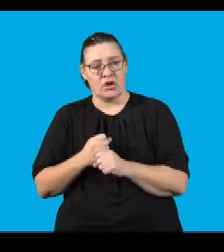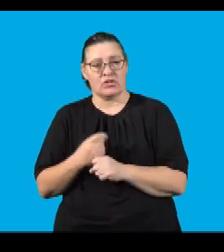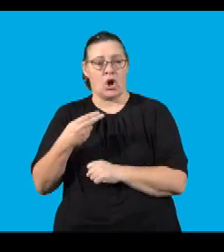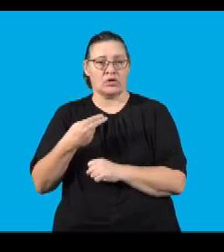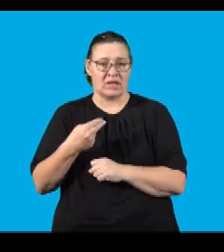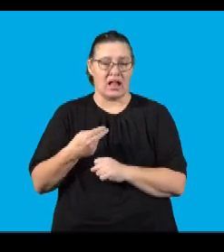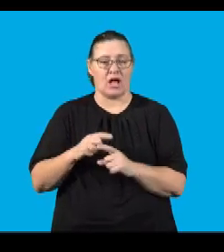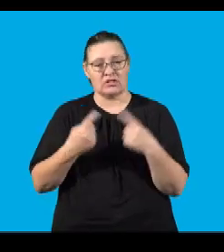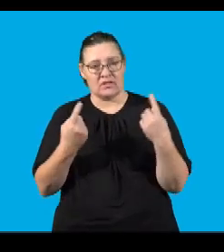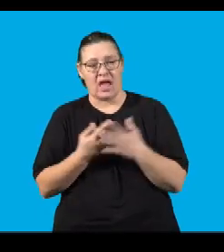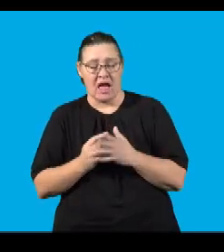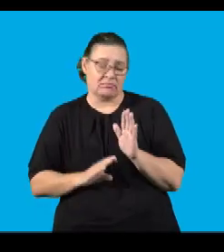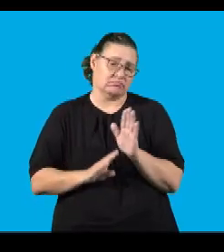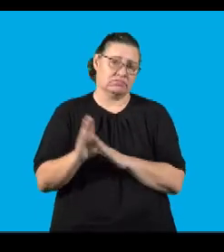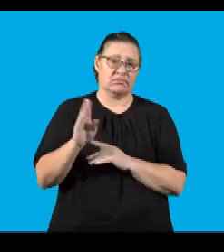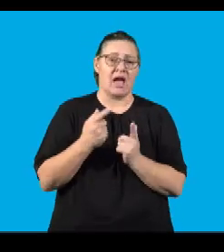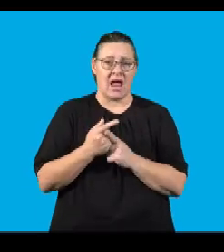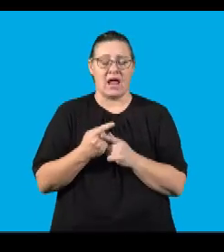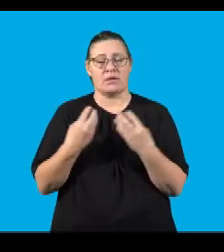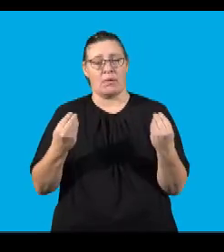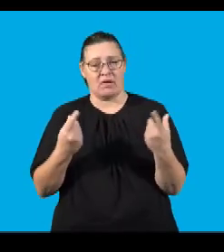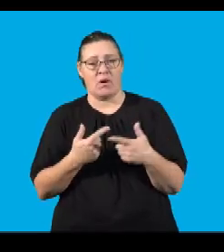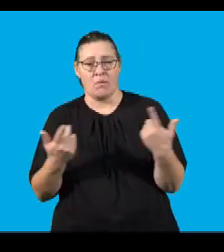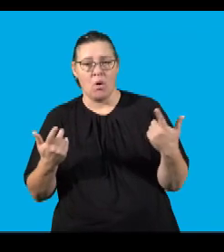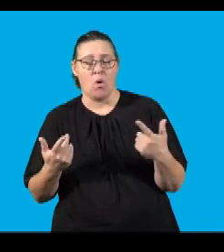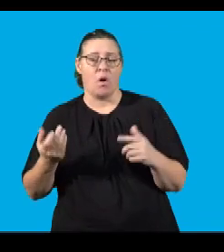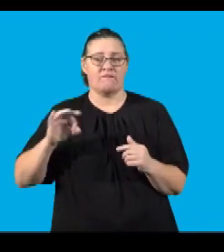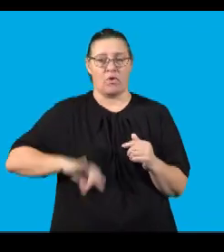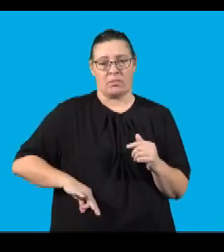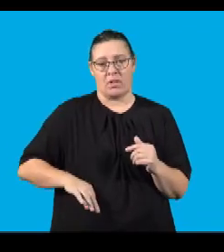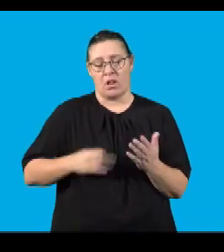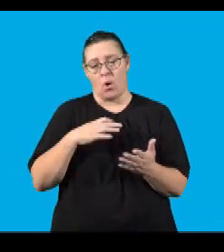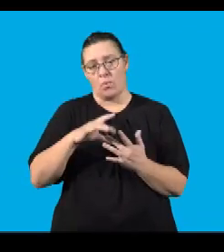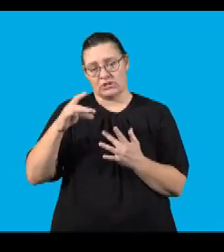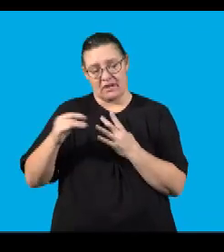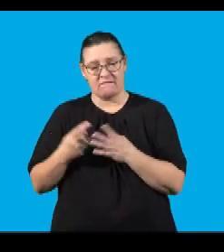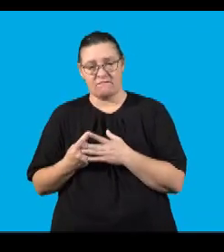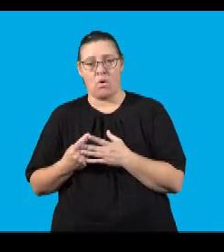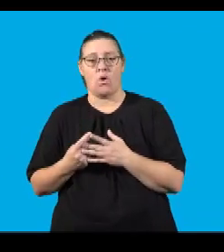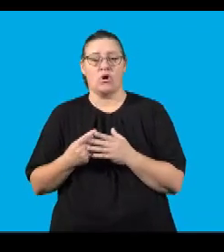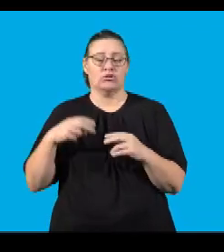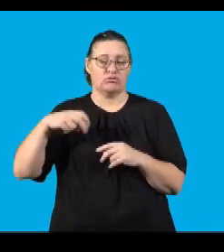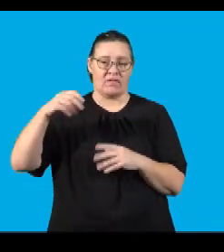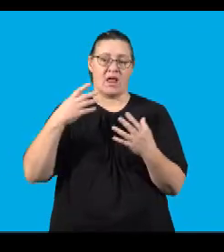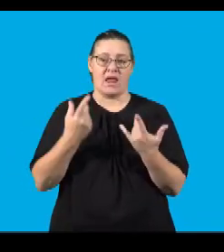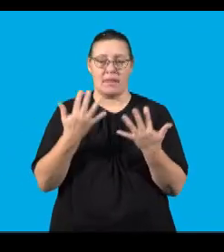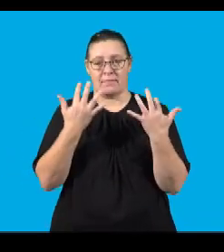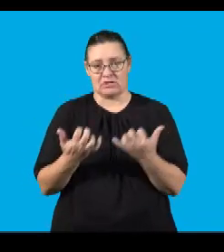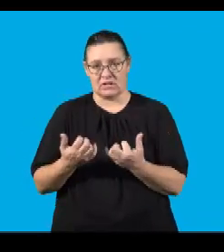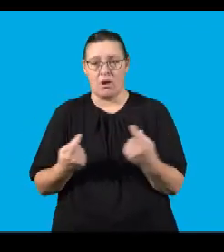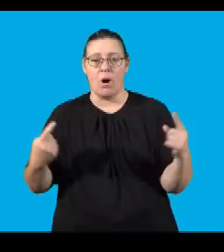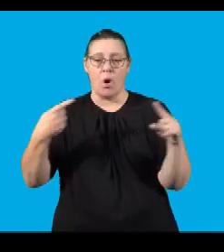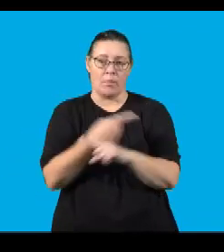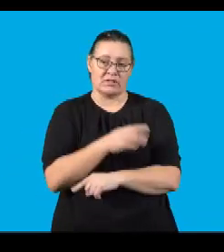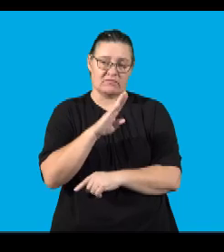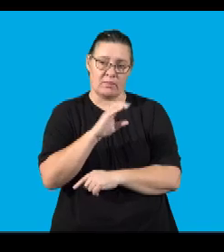hotel alternatives have boomed in popularity for being a more affordable option for travelers on a budget. You find a word with the opposite